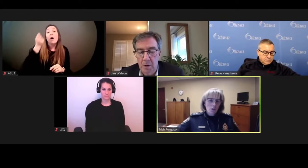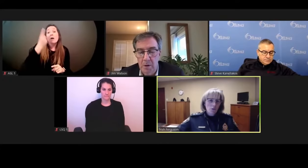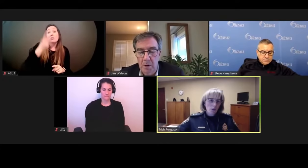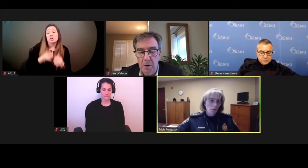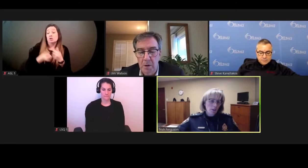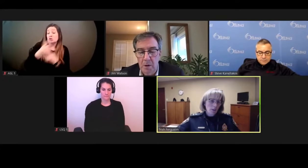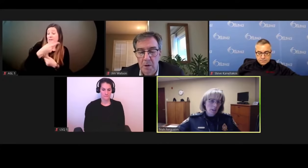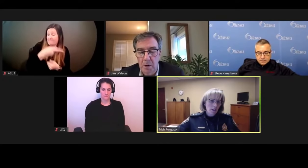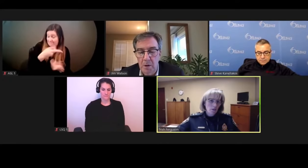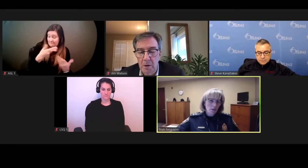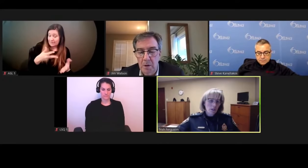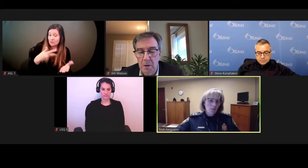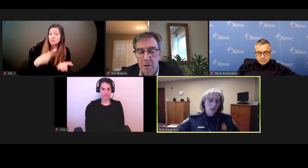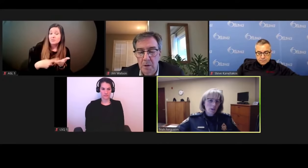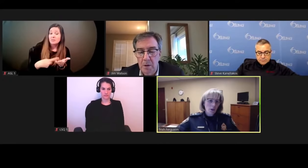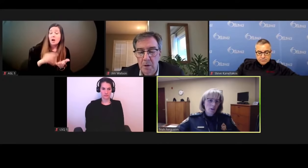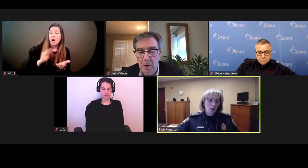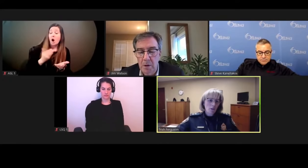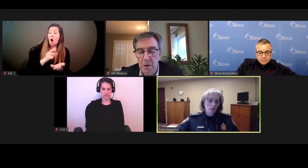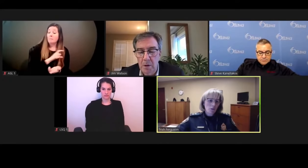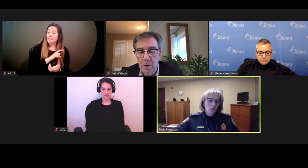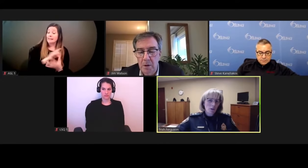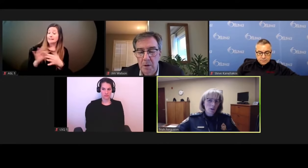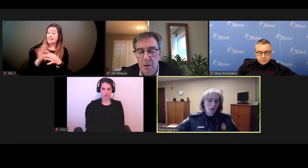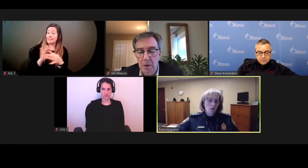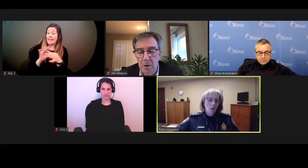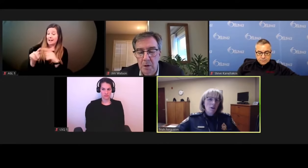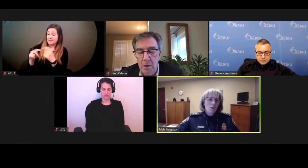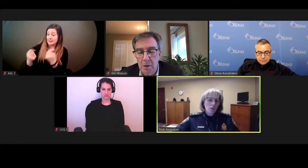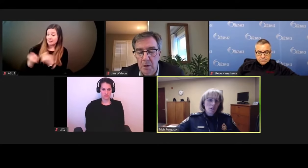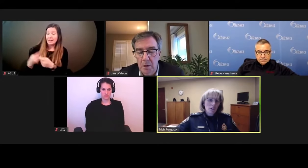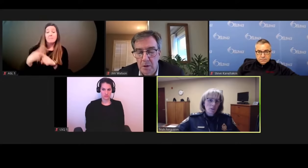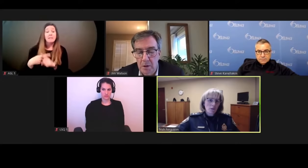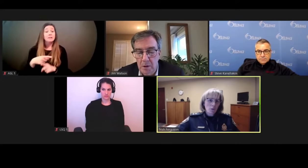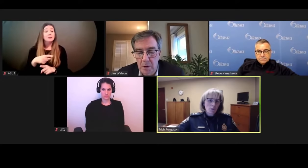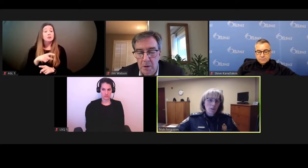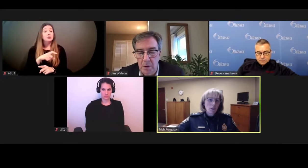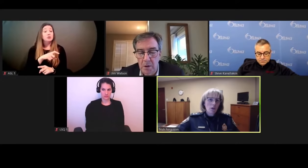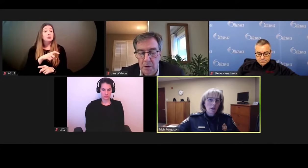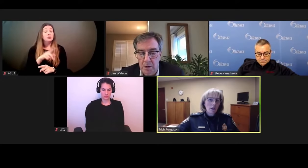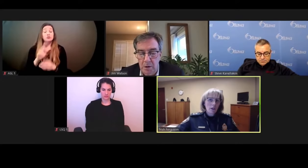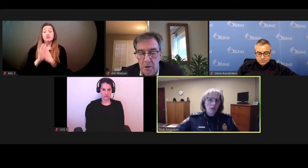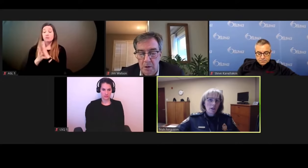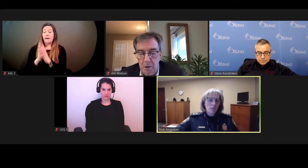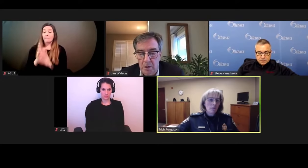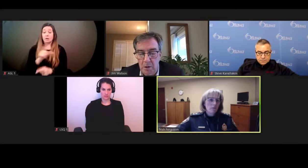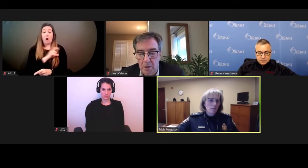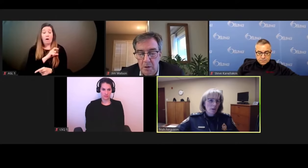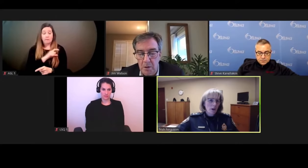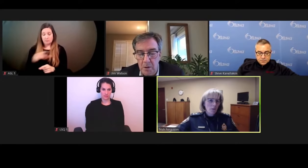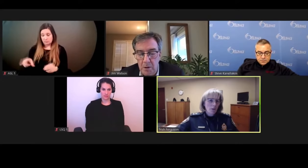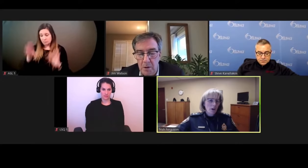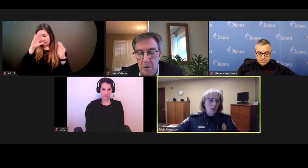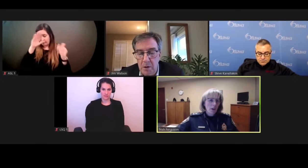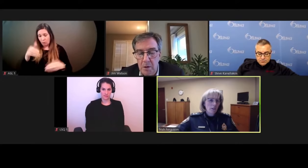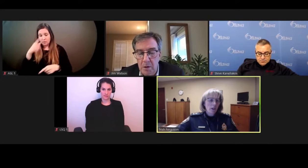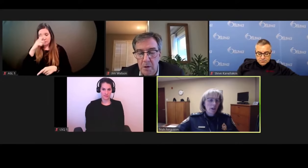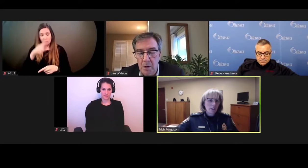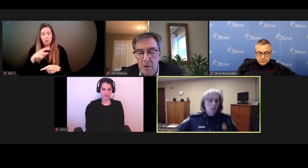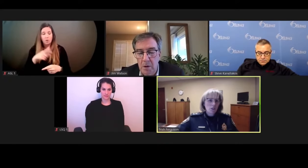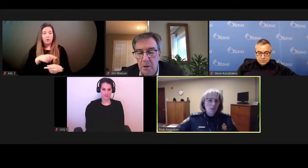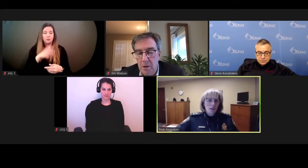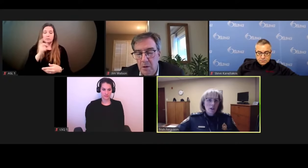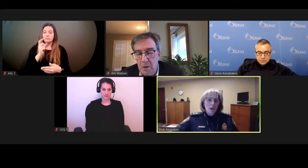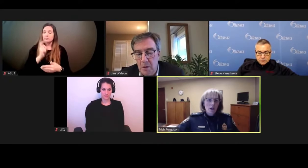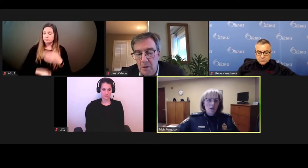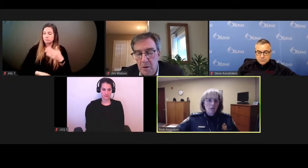negotiations with our police liaison team, and our traffic officers are now focusing their enforcement on Highway Traffic Act